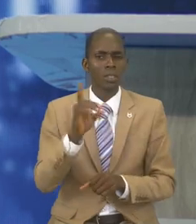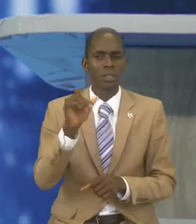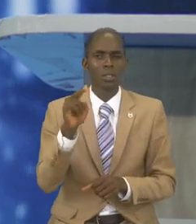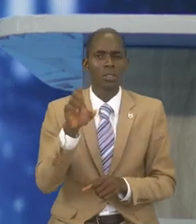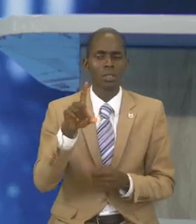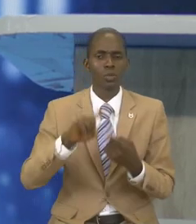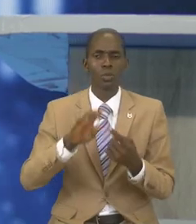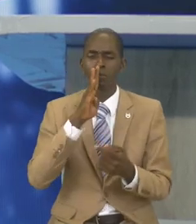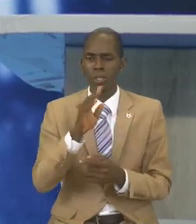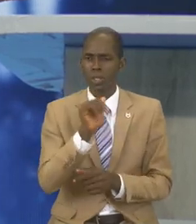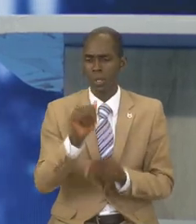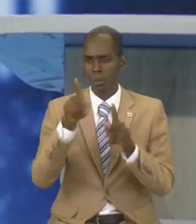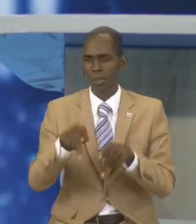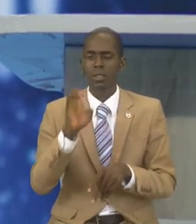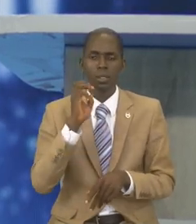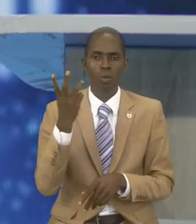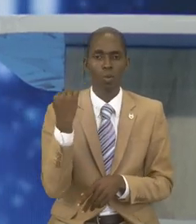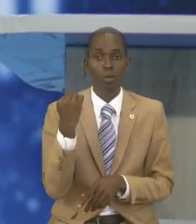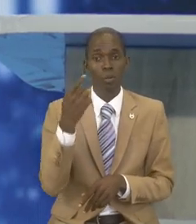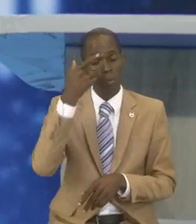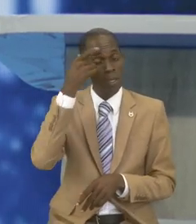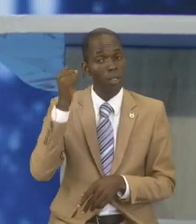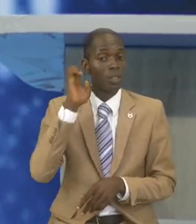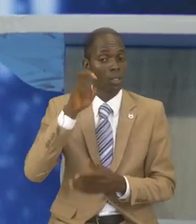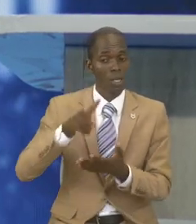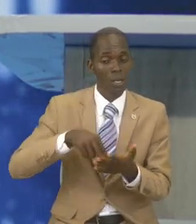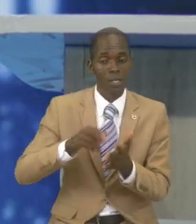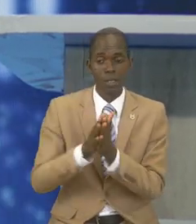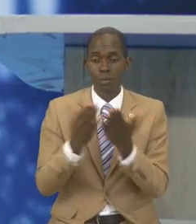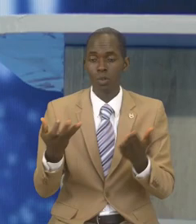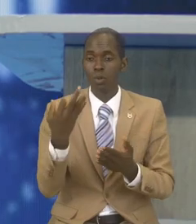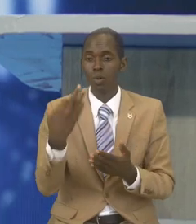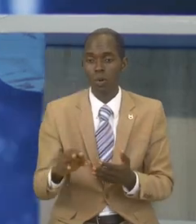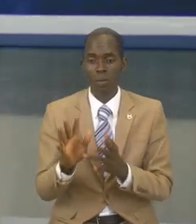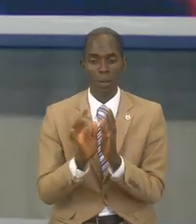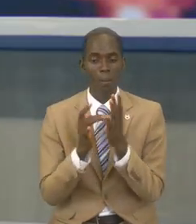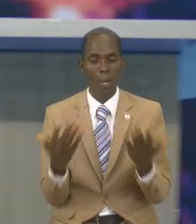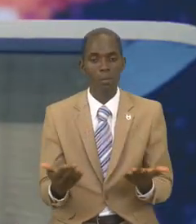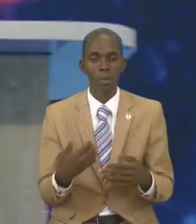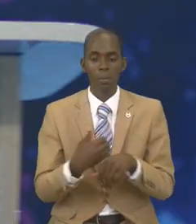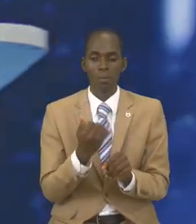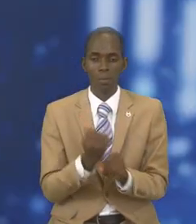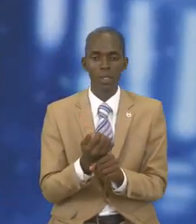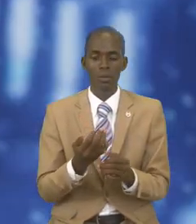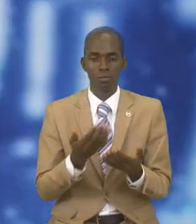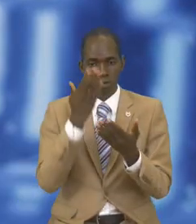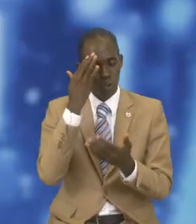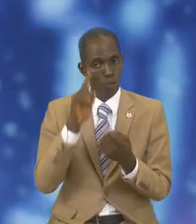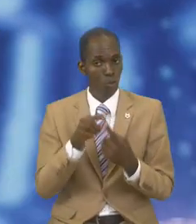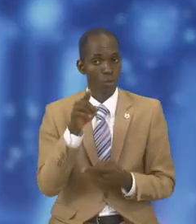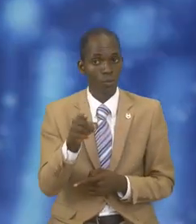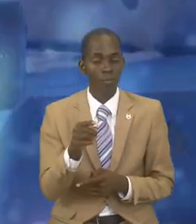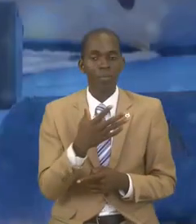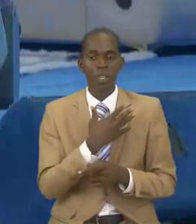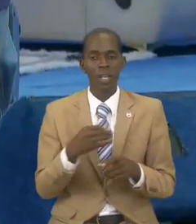was? He read the books of the Bible available to him. And as he read the books of the